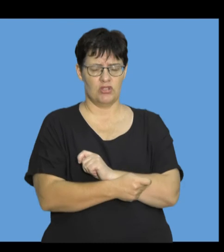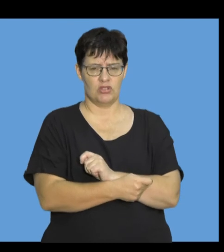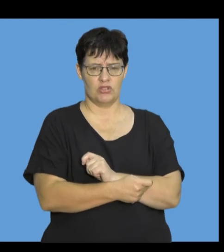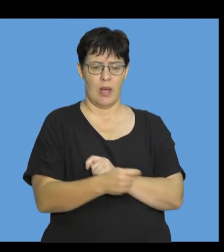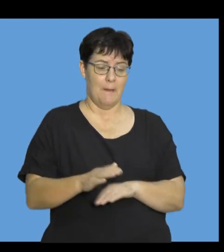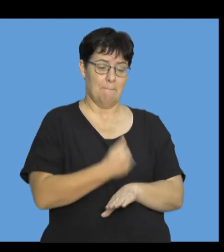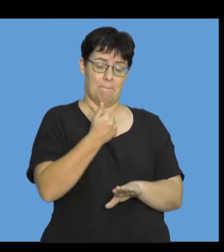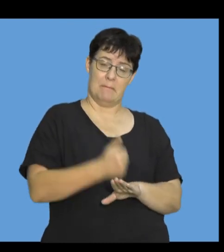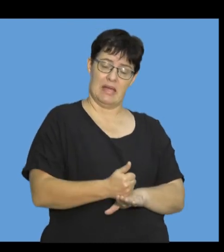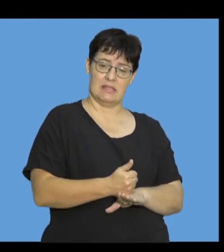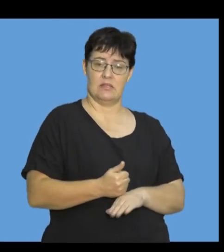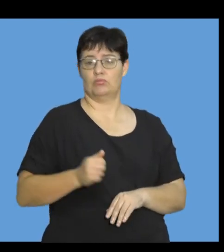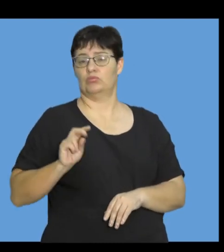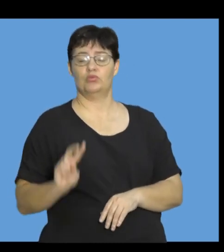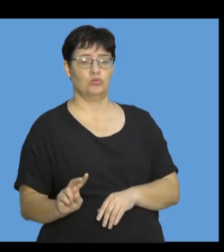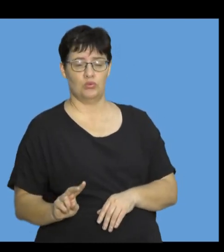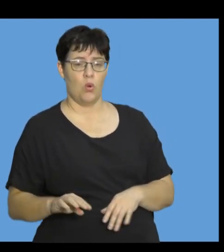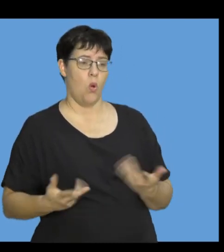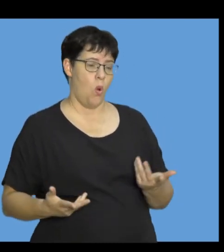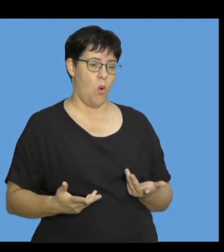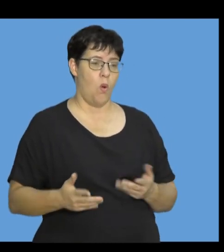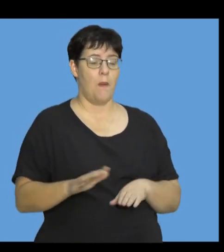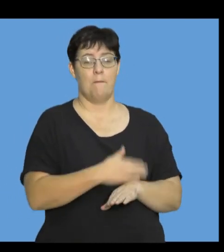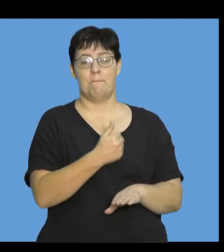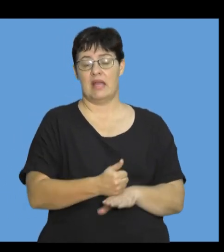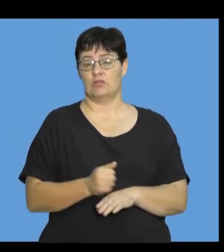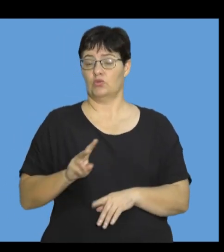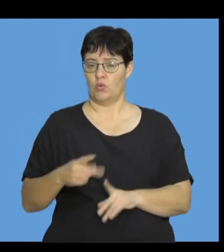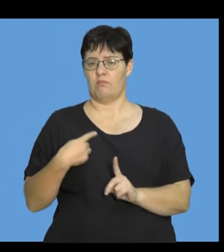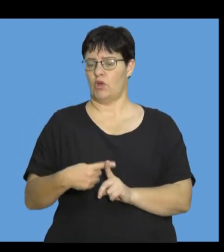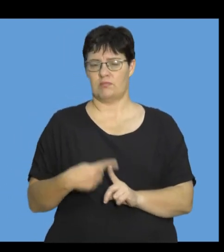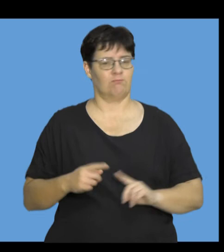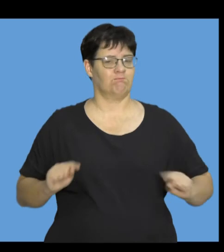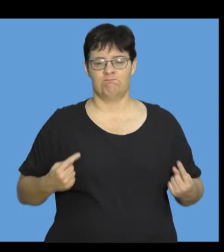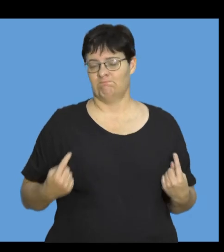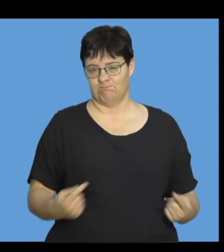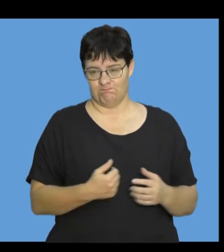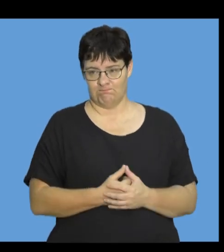to have a base of 2 and a base of 2 that is positive in order to